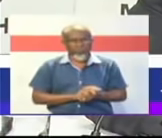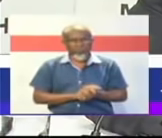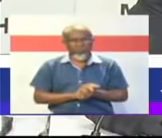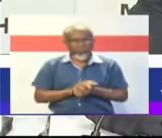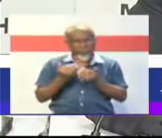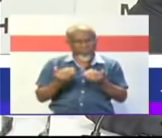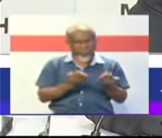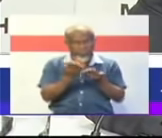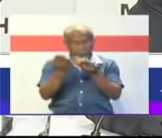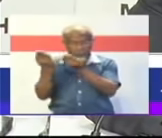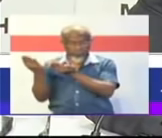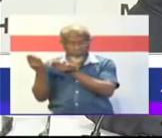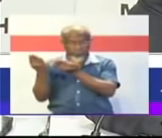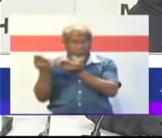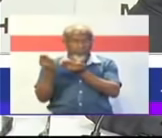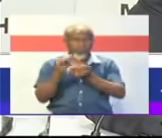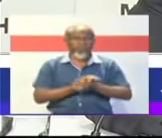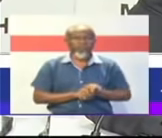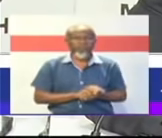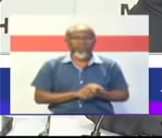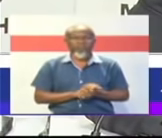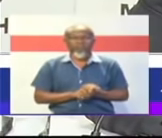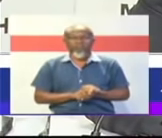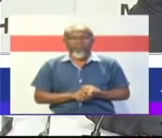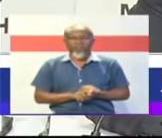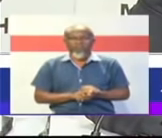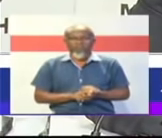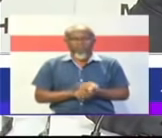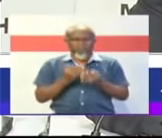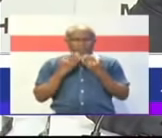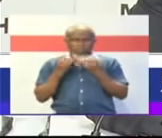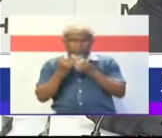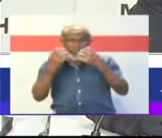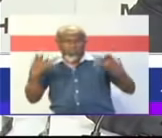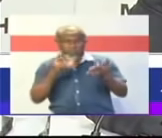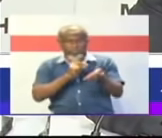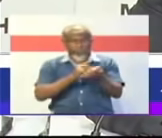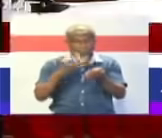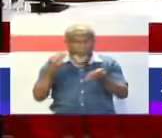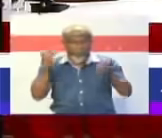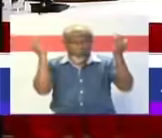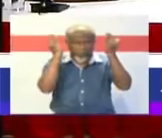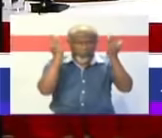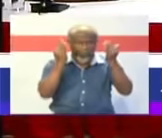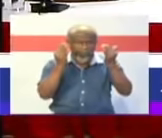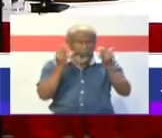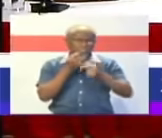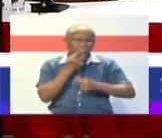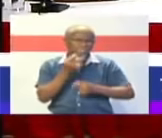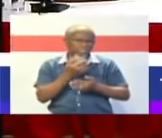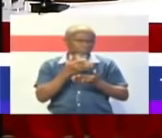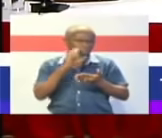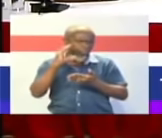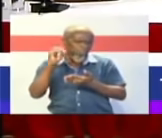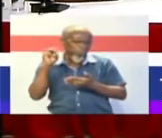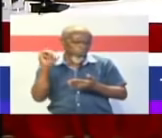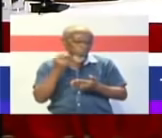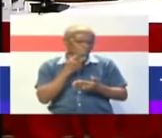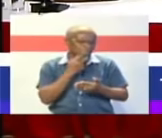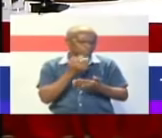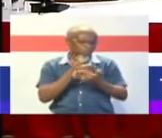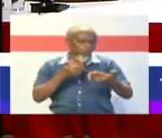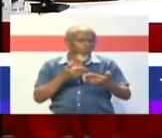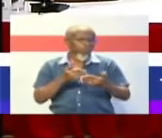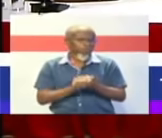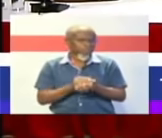turn you back over to Ms. Alcantara. Thank you very much, Dr. Hines. As mentioned by the Chief